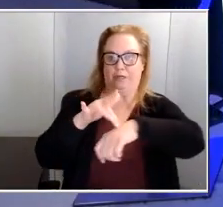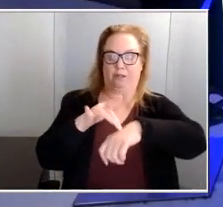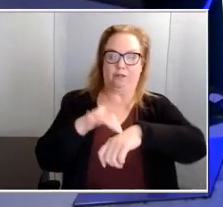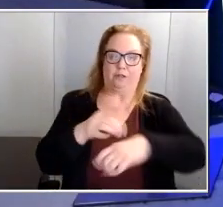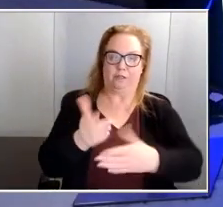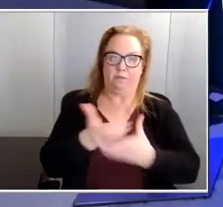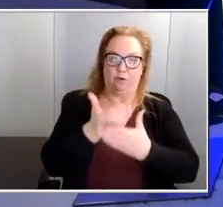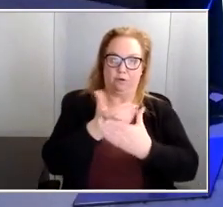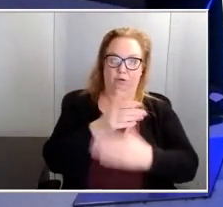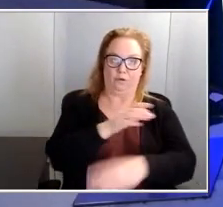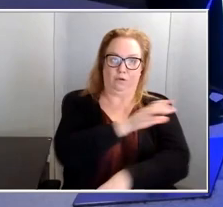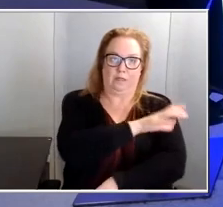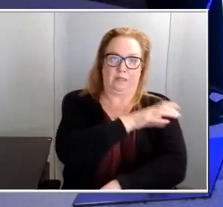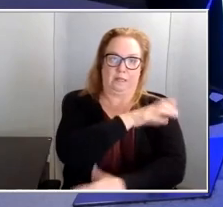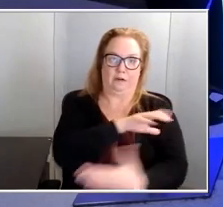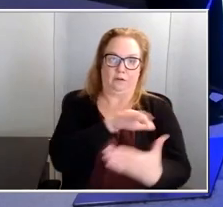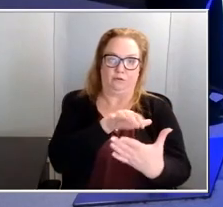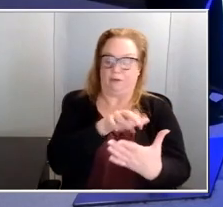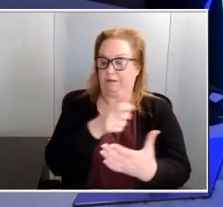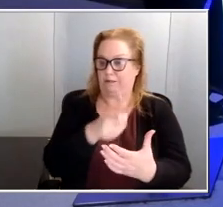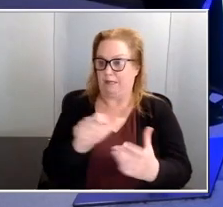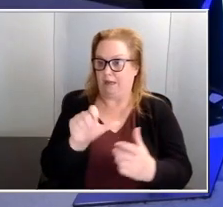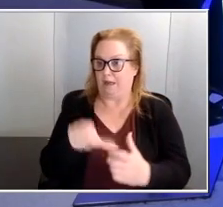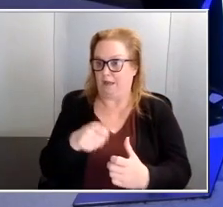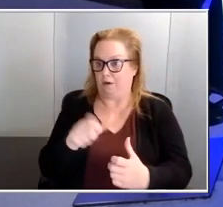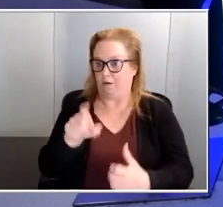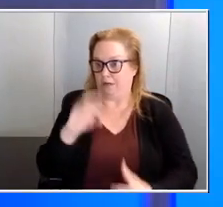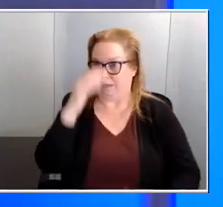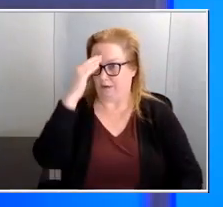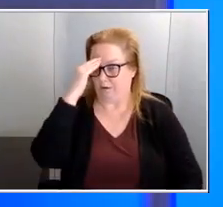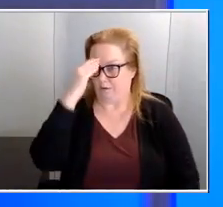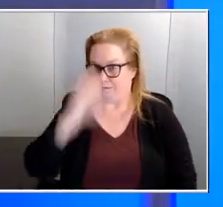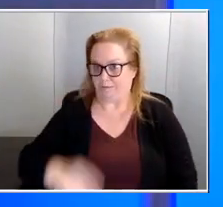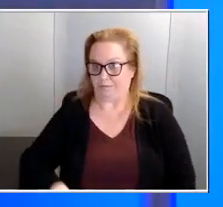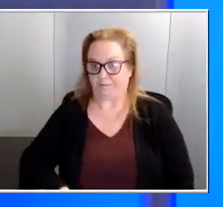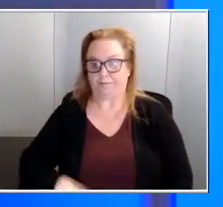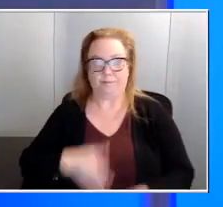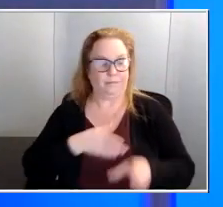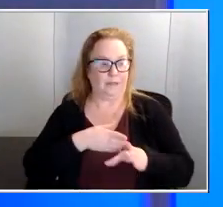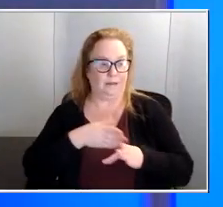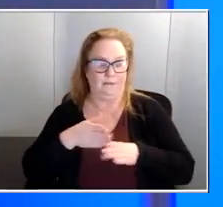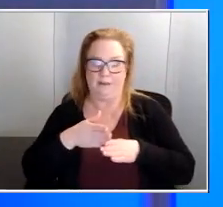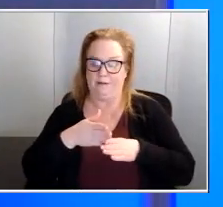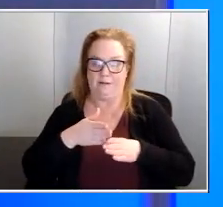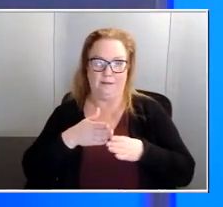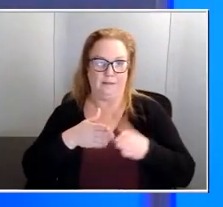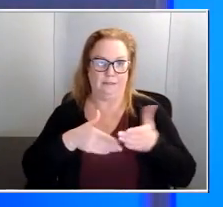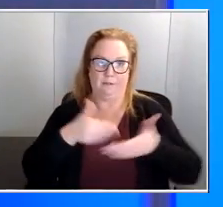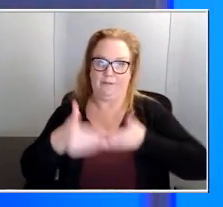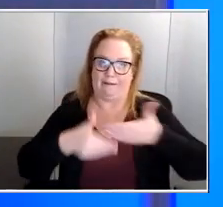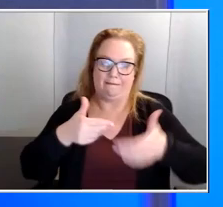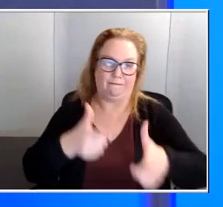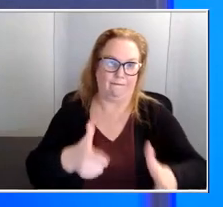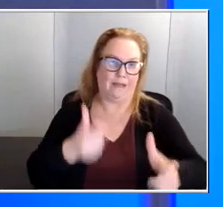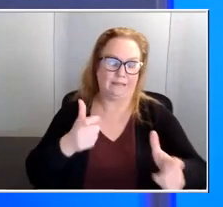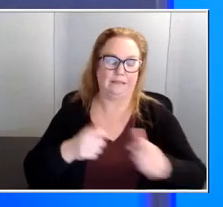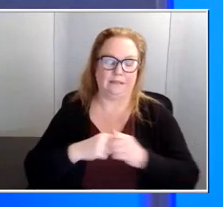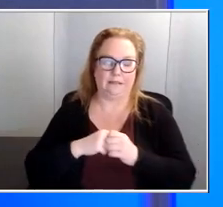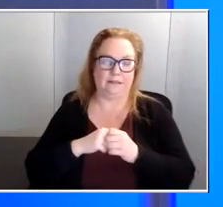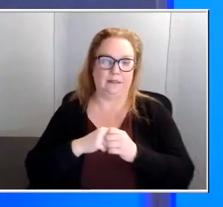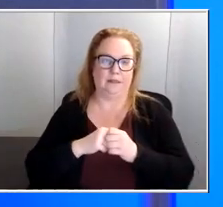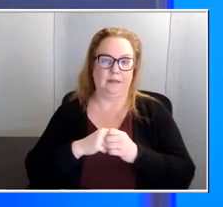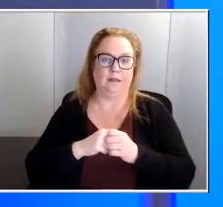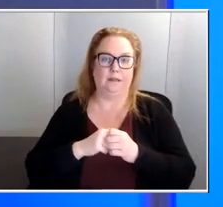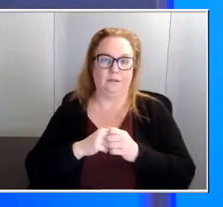clinical trials. Anything else we should know about? The field is moving very rapidly. There are a number of